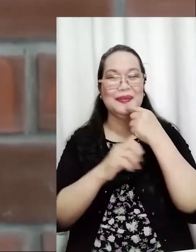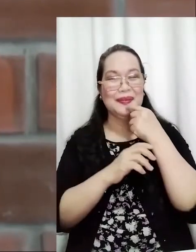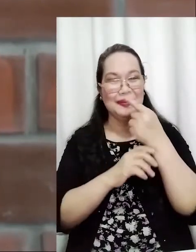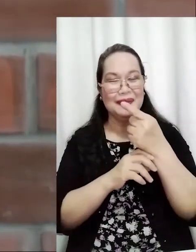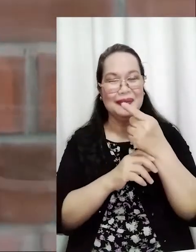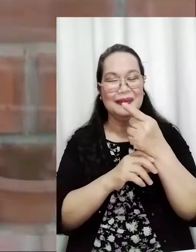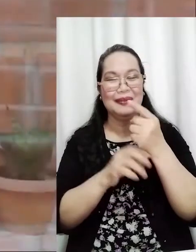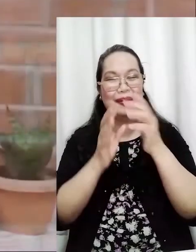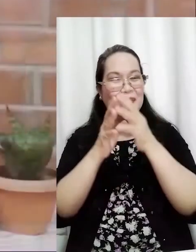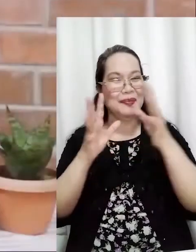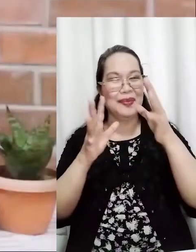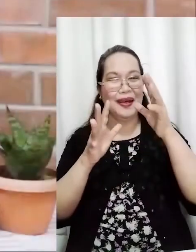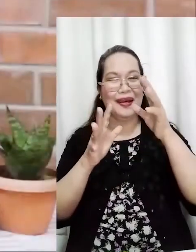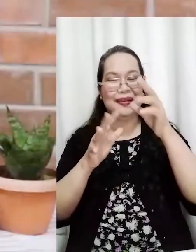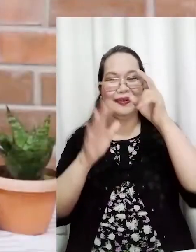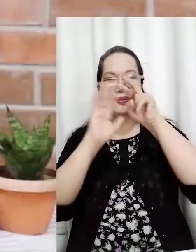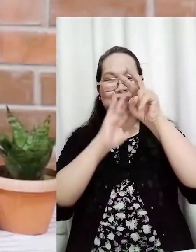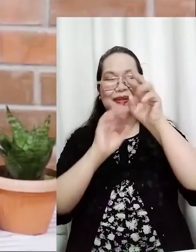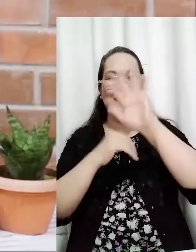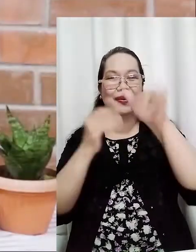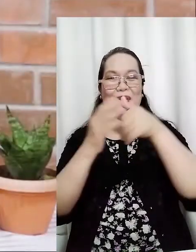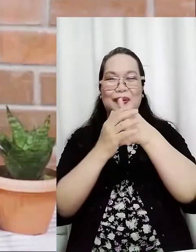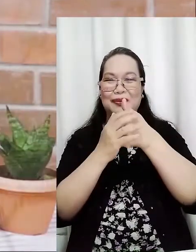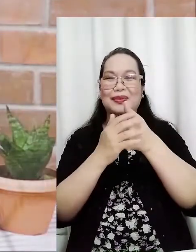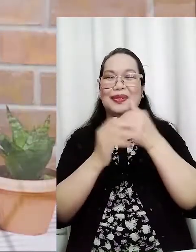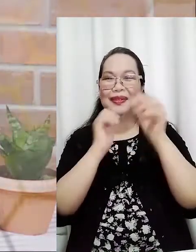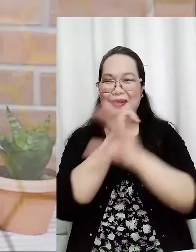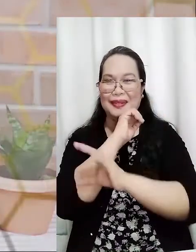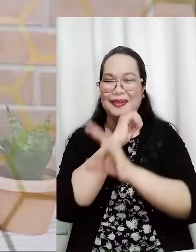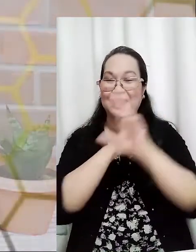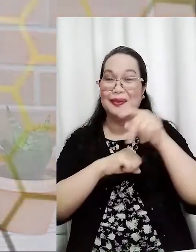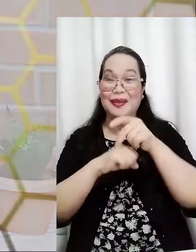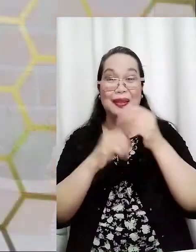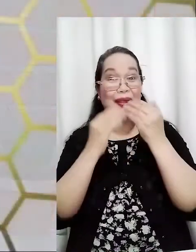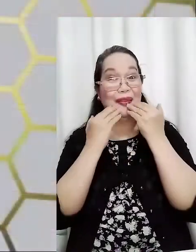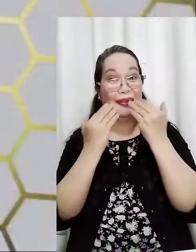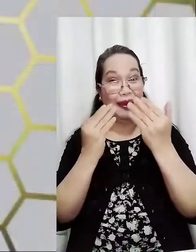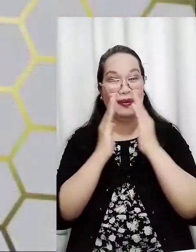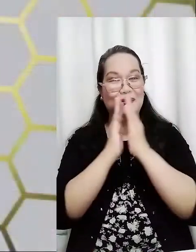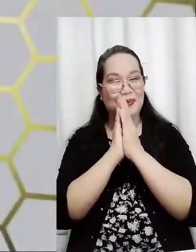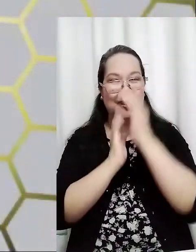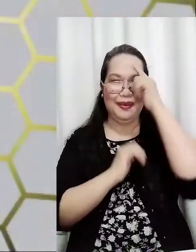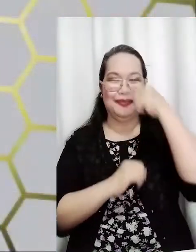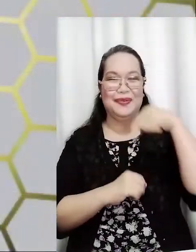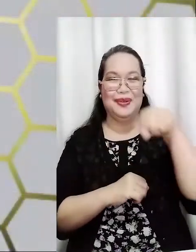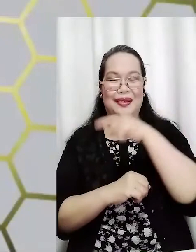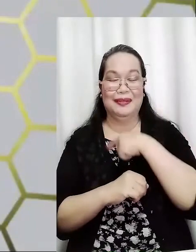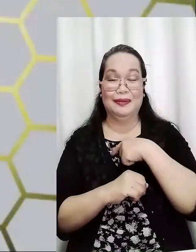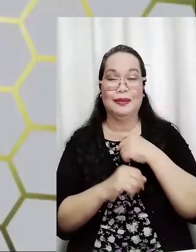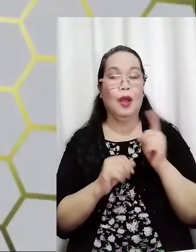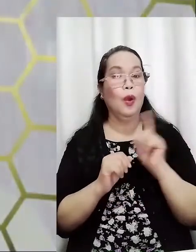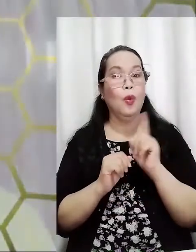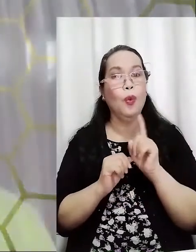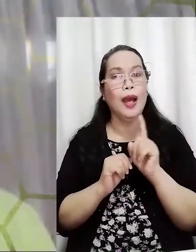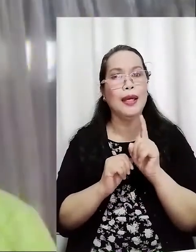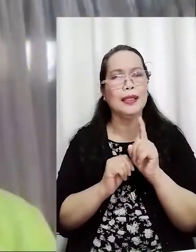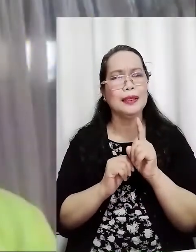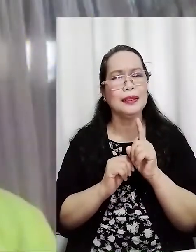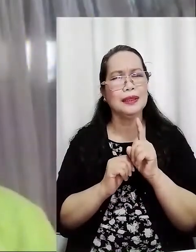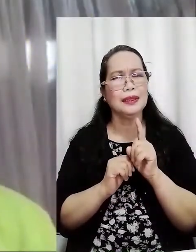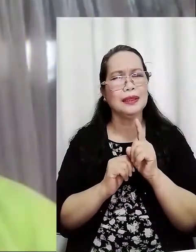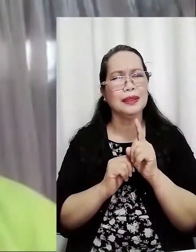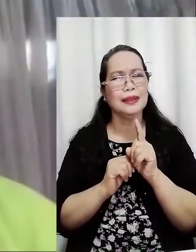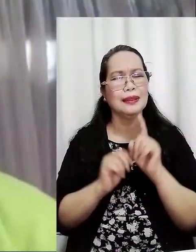spread all over the country. Thank you so much for praying for us. What does it take to be a peacemaker?